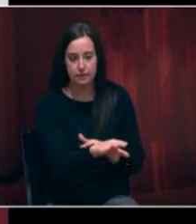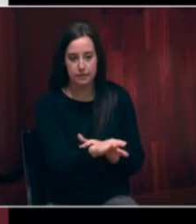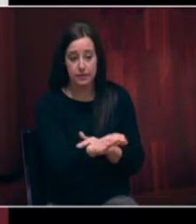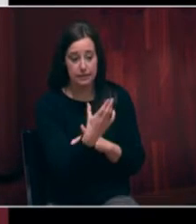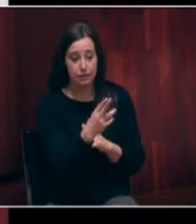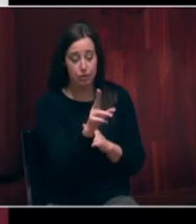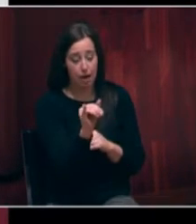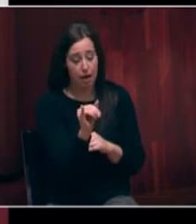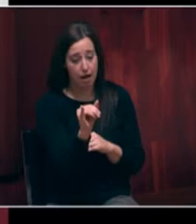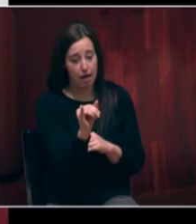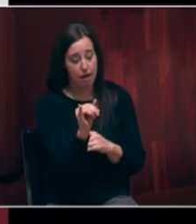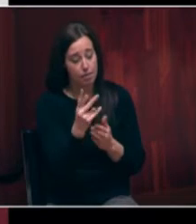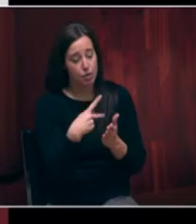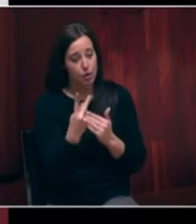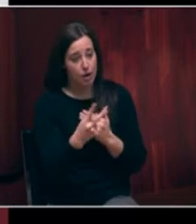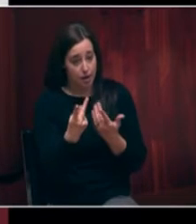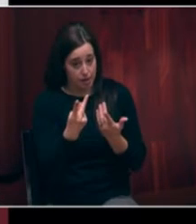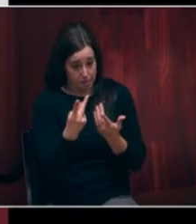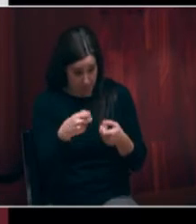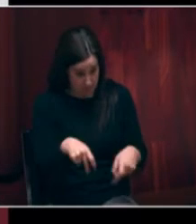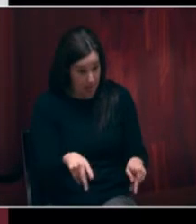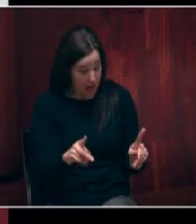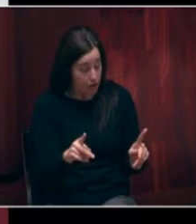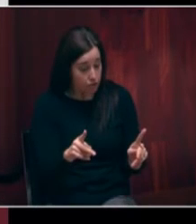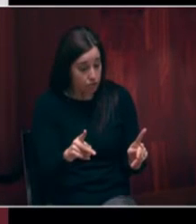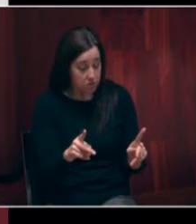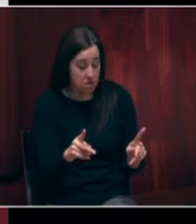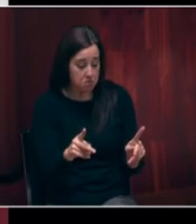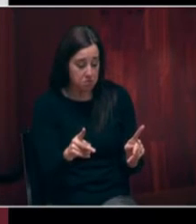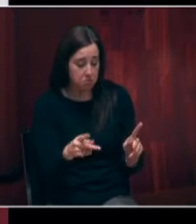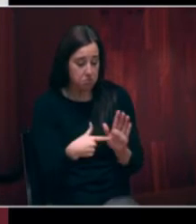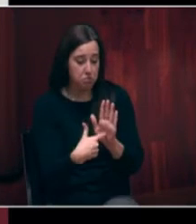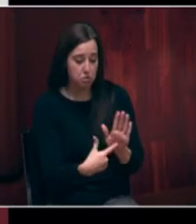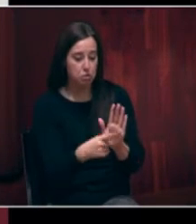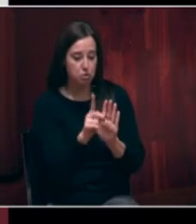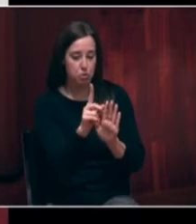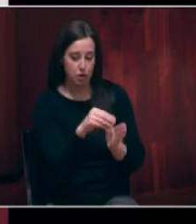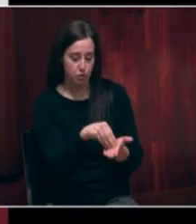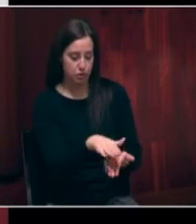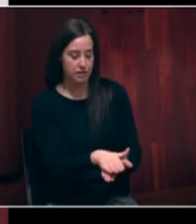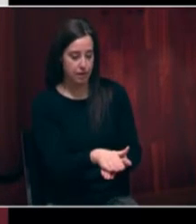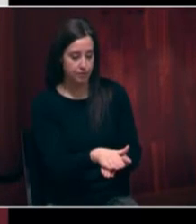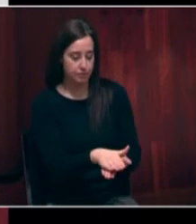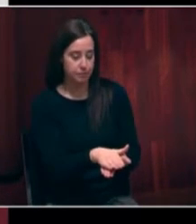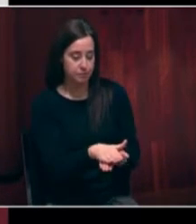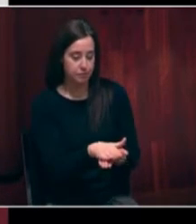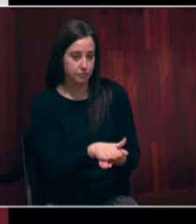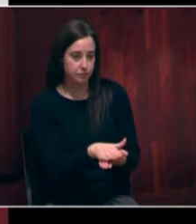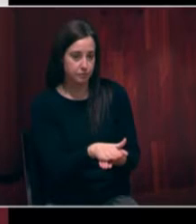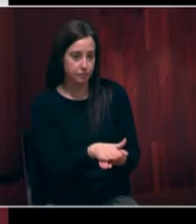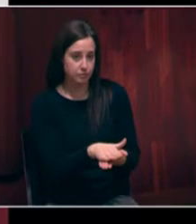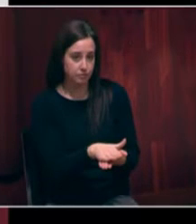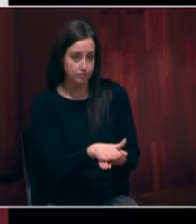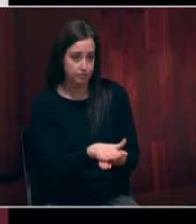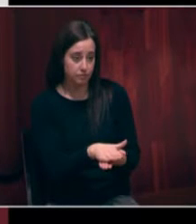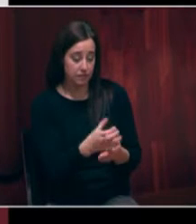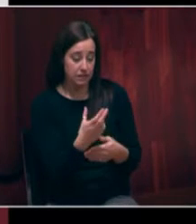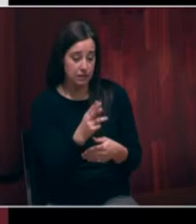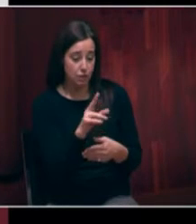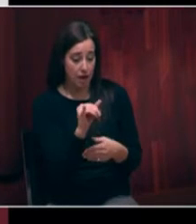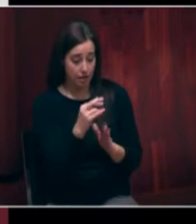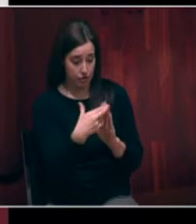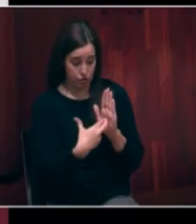program allows for this and also gives you some real estate on the page to apply those markings. So you can go to our CUI registry.